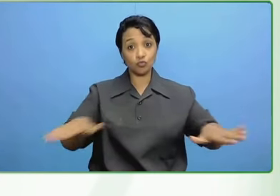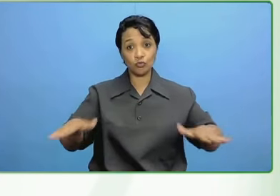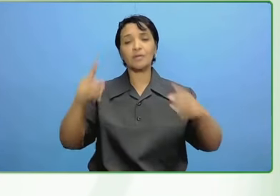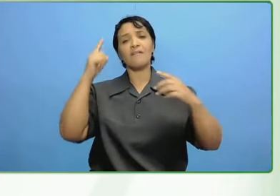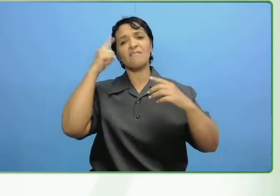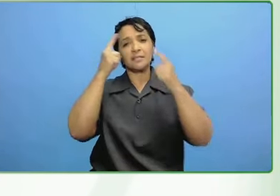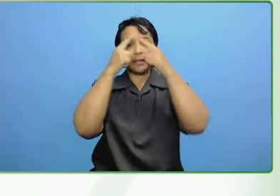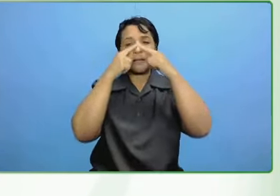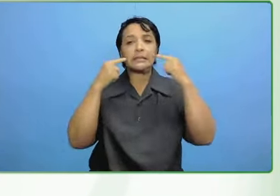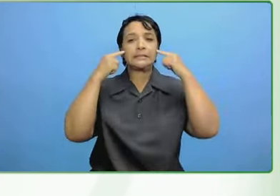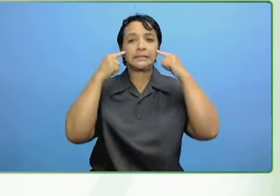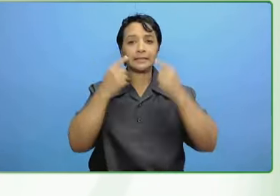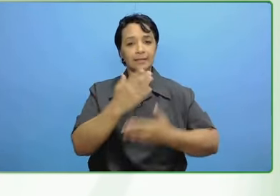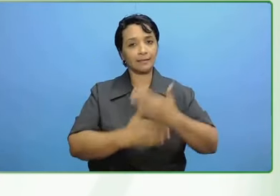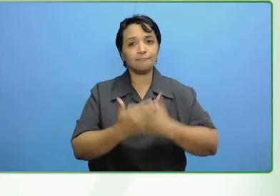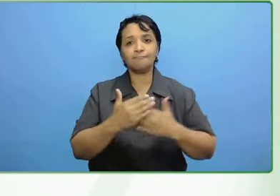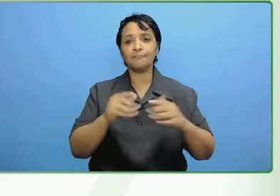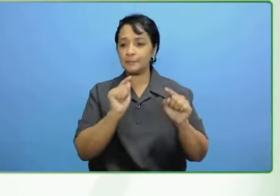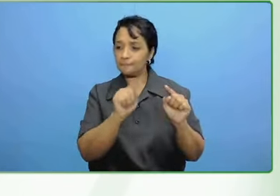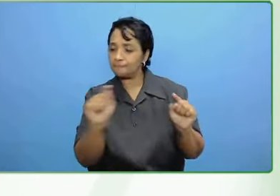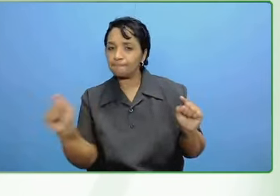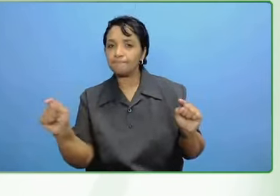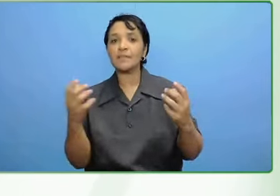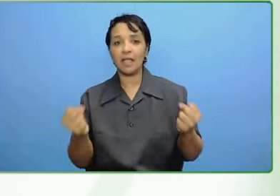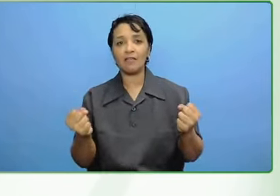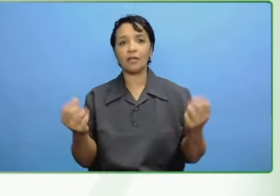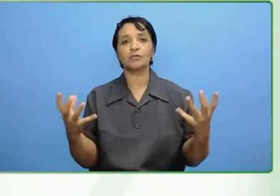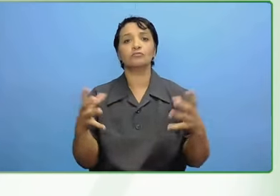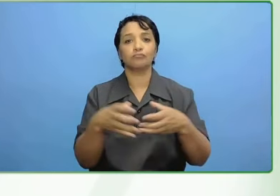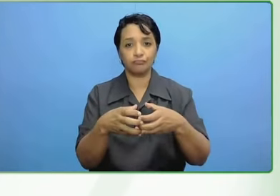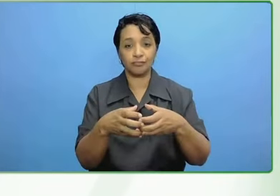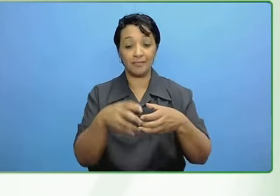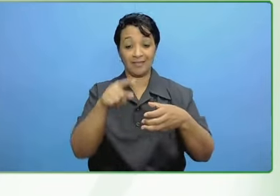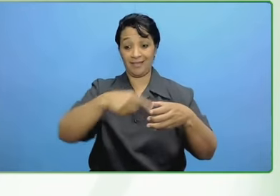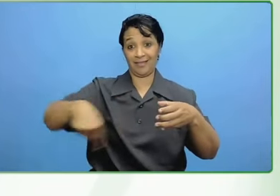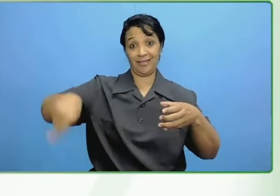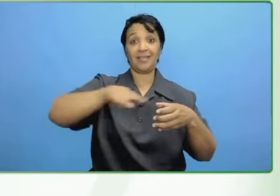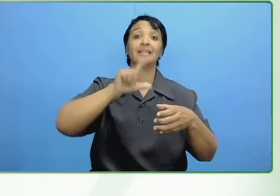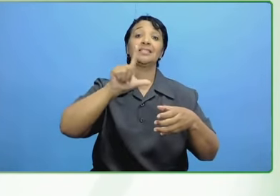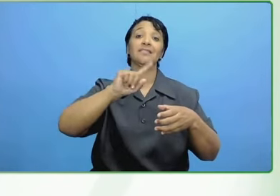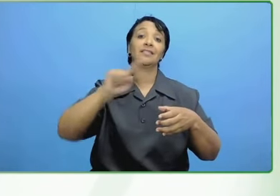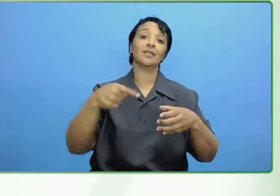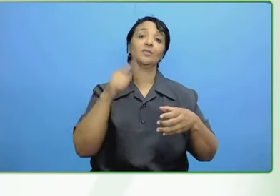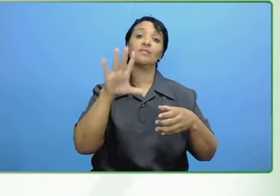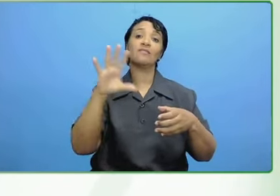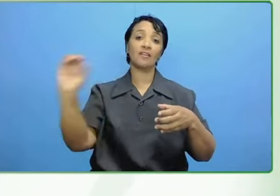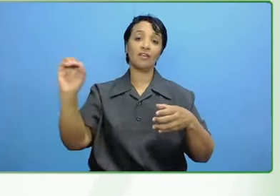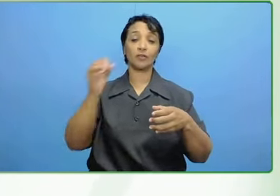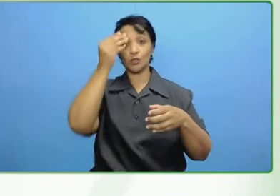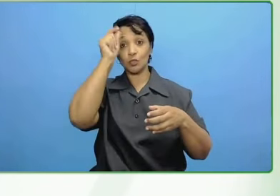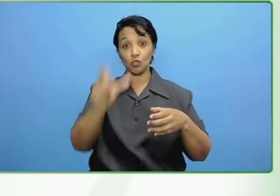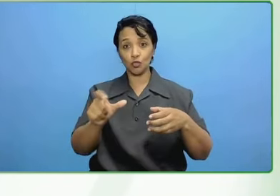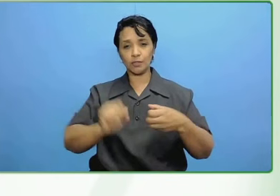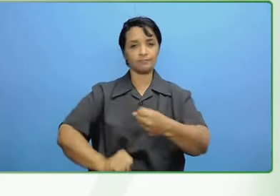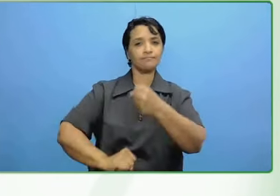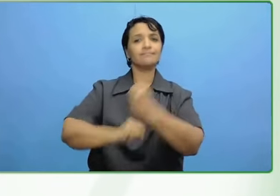impairments. The remaining 20%, or 7,500 students, are supported in special education